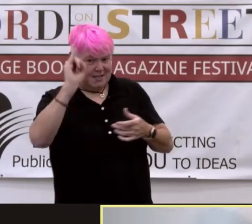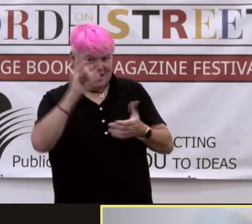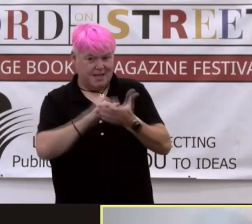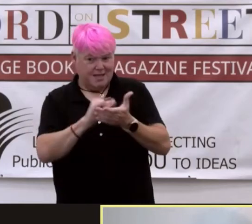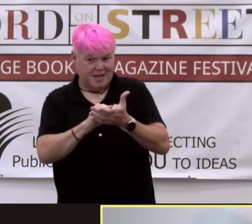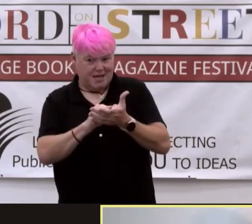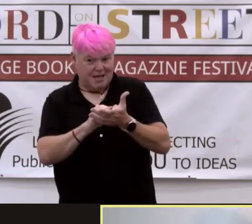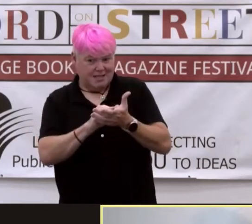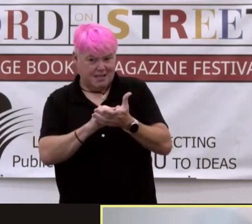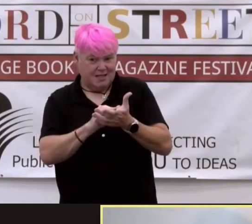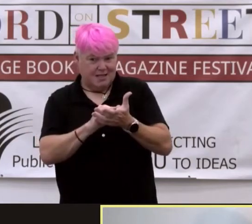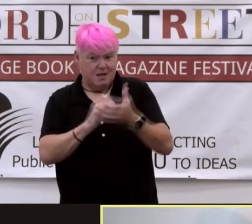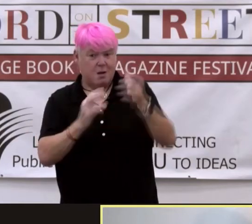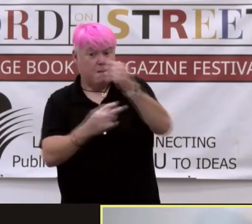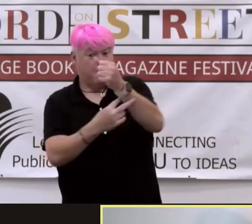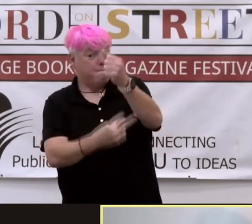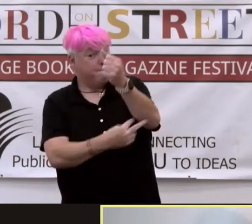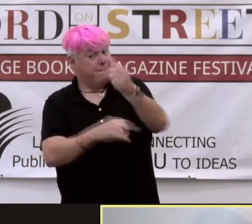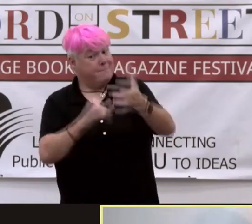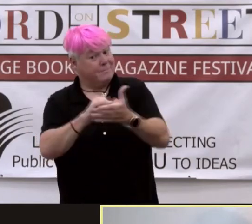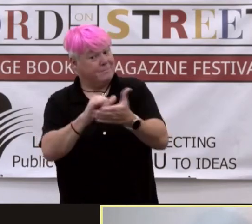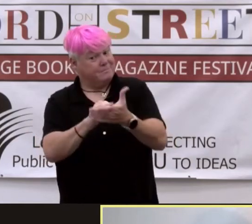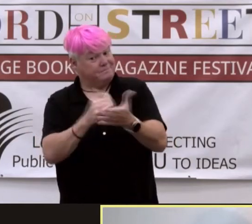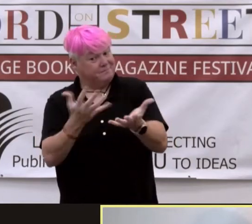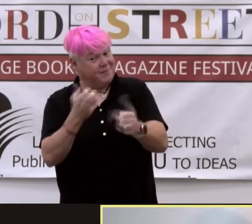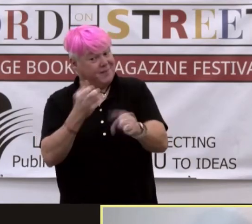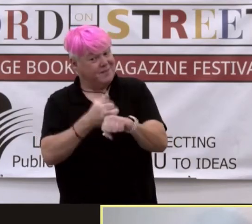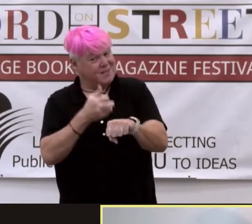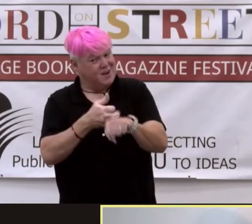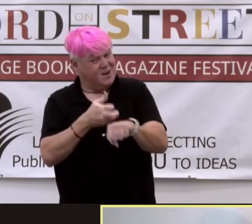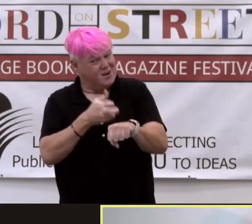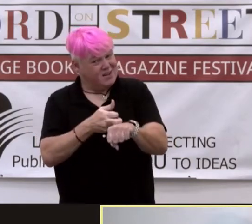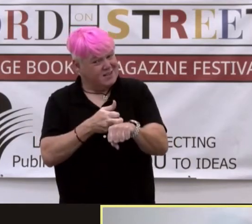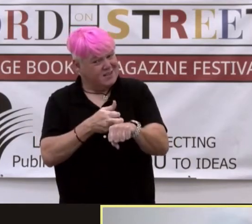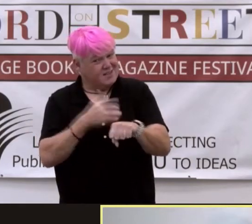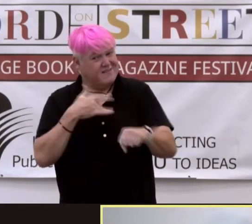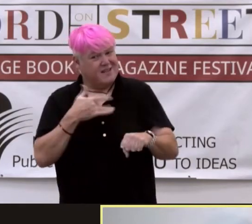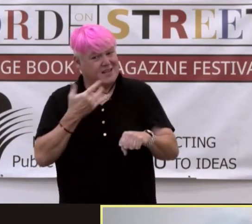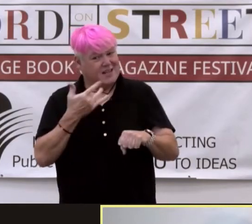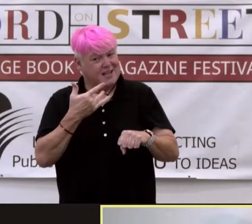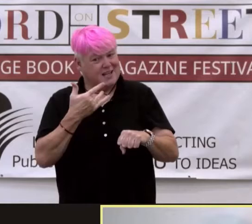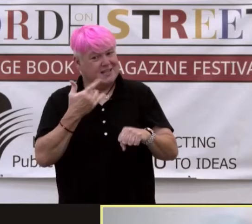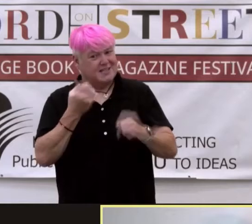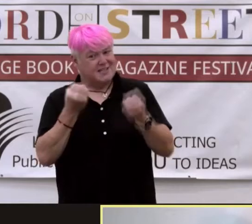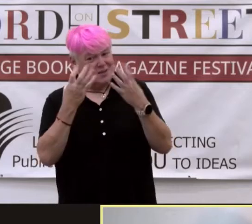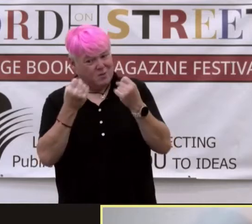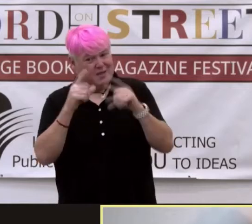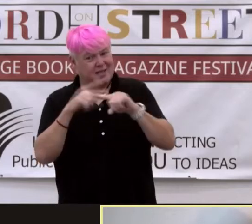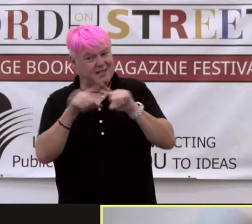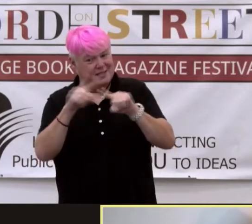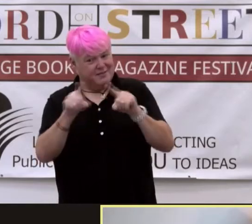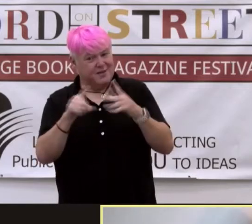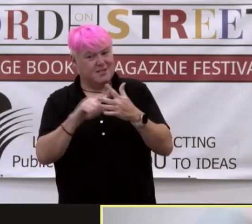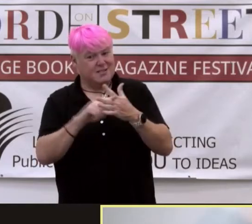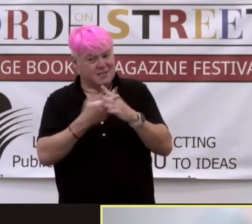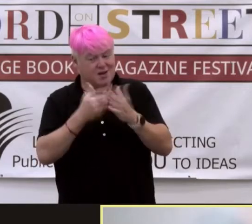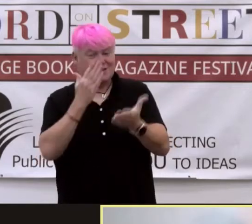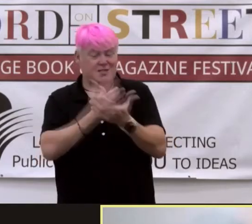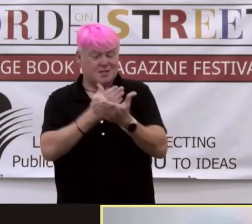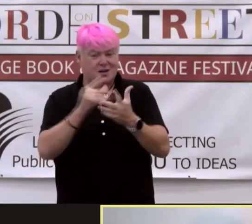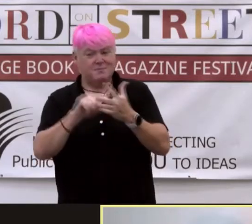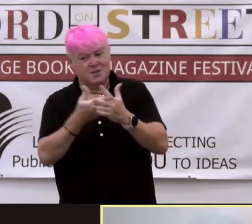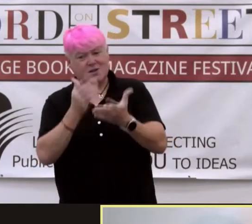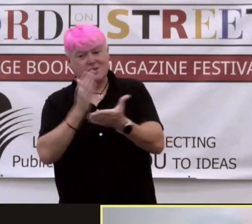bridge that empathy gap was very hard. So I feel like it had so many different starts and stops. It's hard to remember